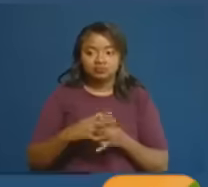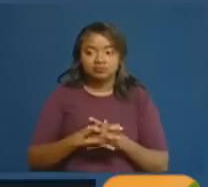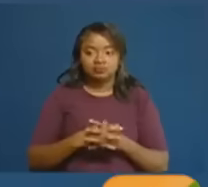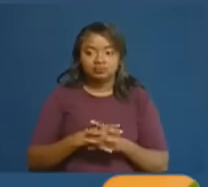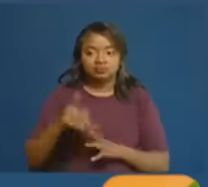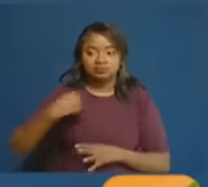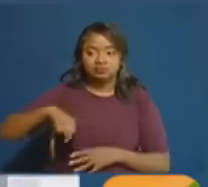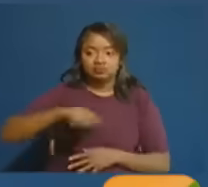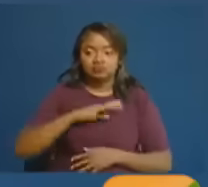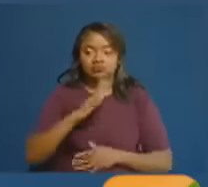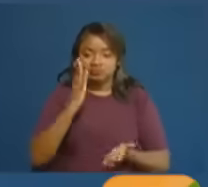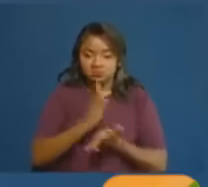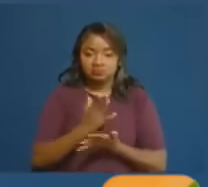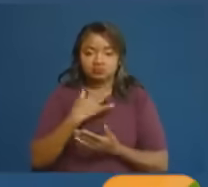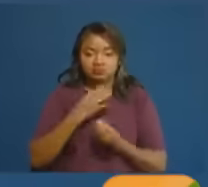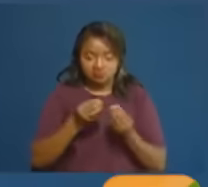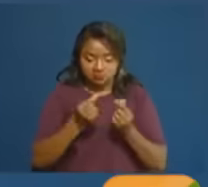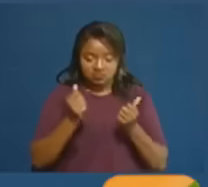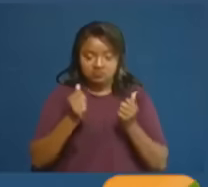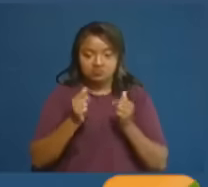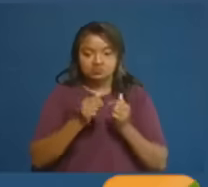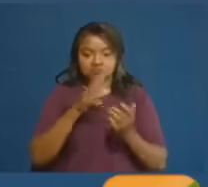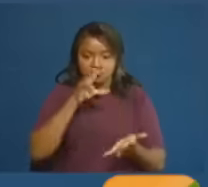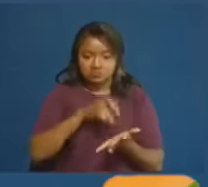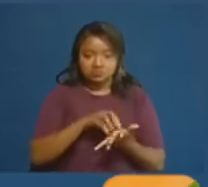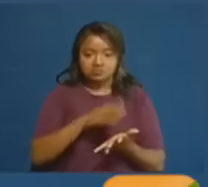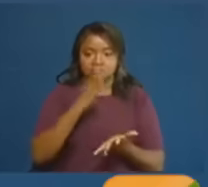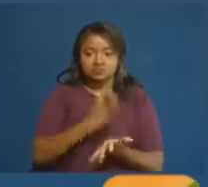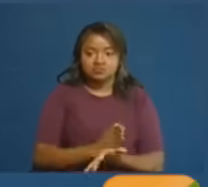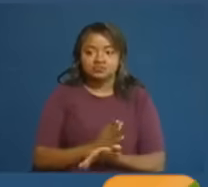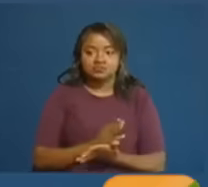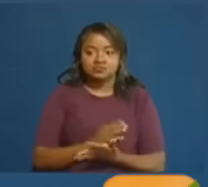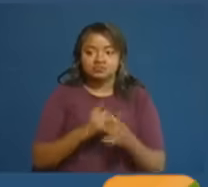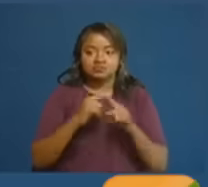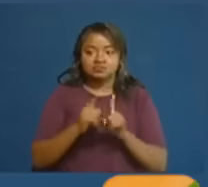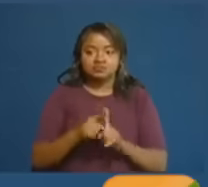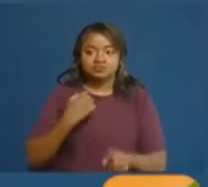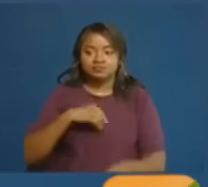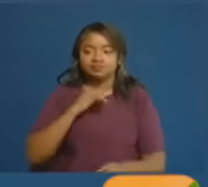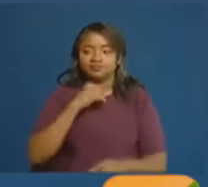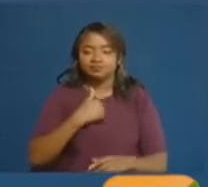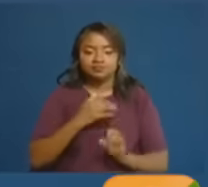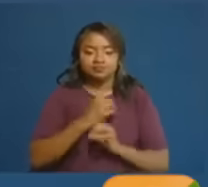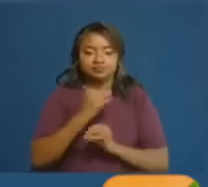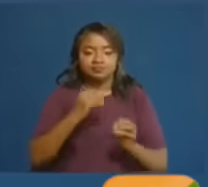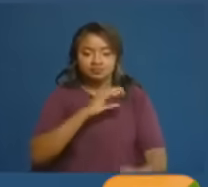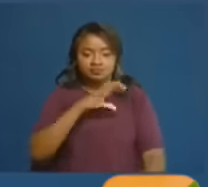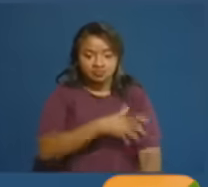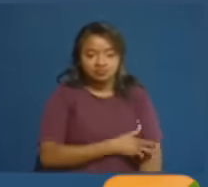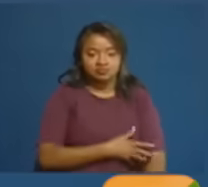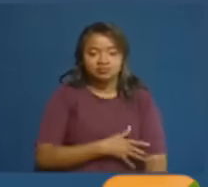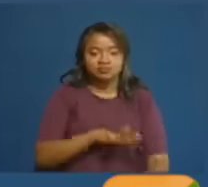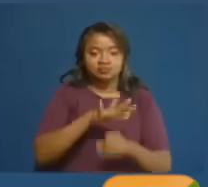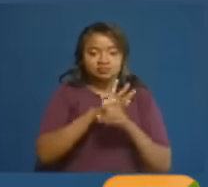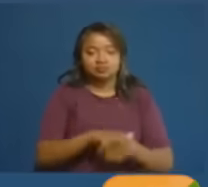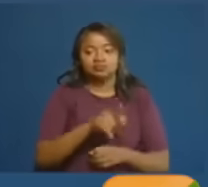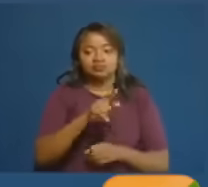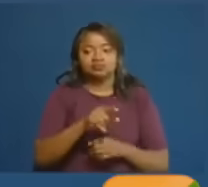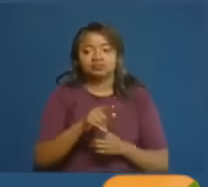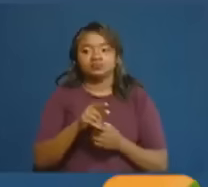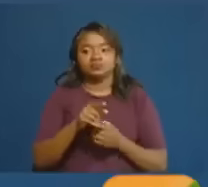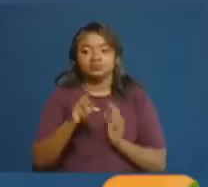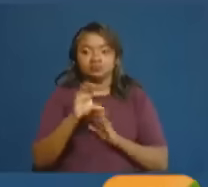real cases, and we have no capacity anyway whatsoever to frustrate the Constitution. And if we attempted, the